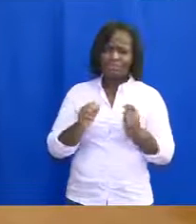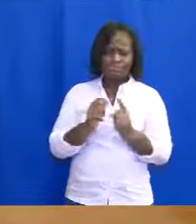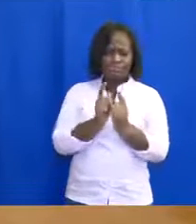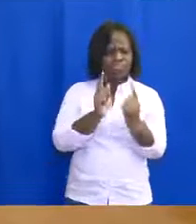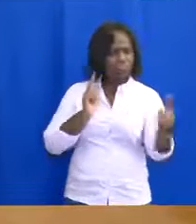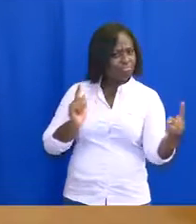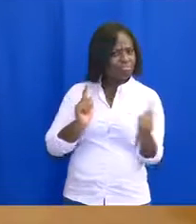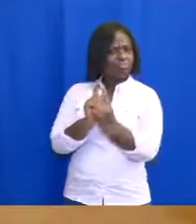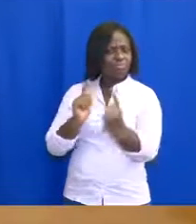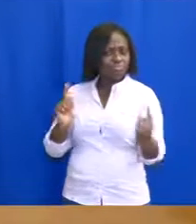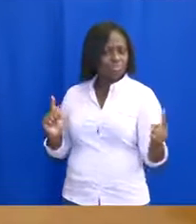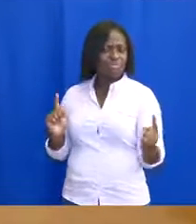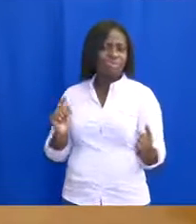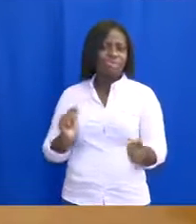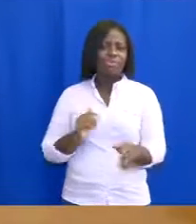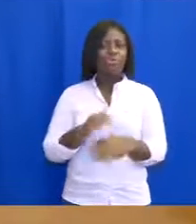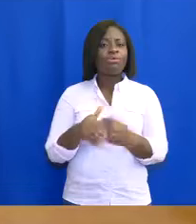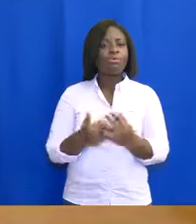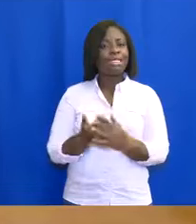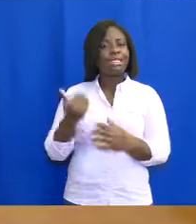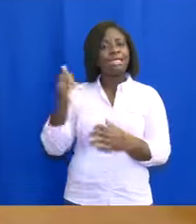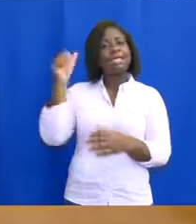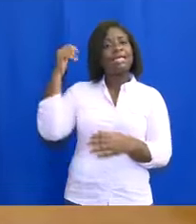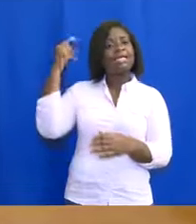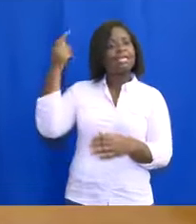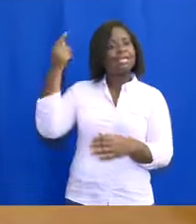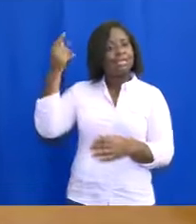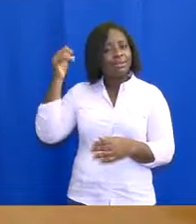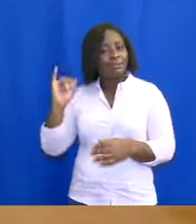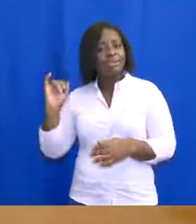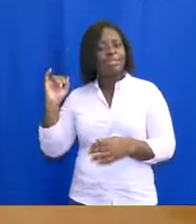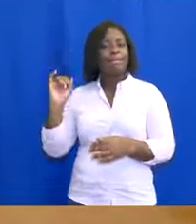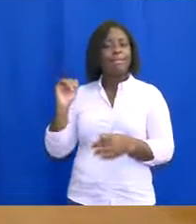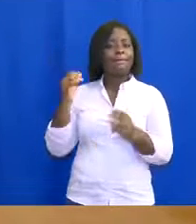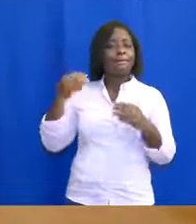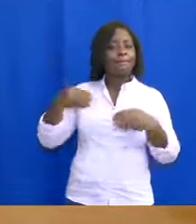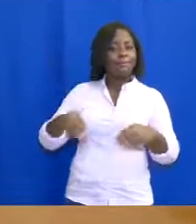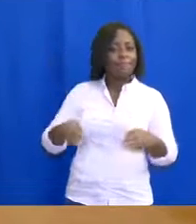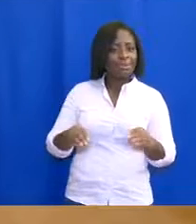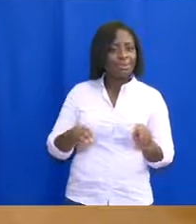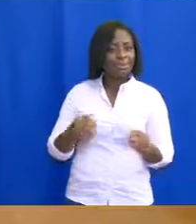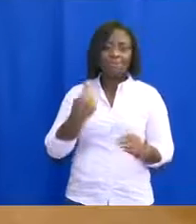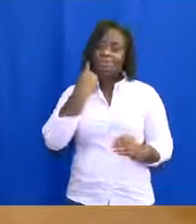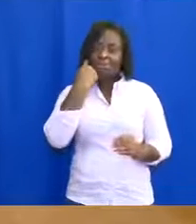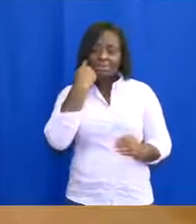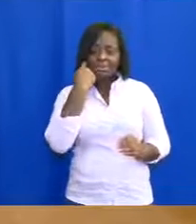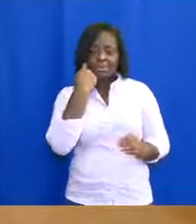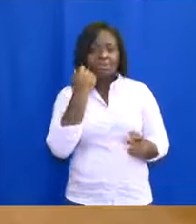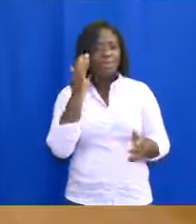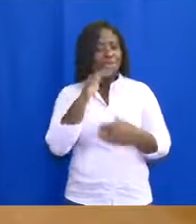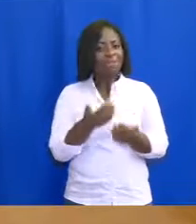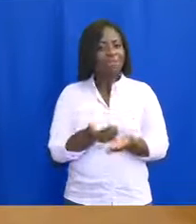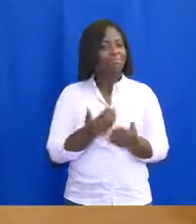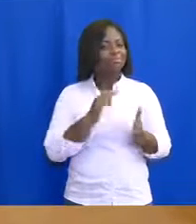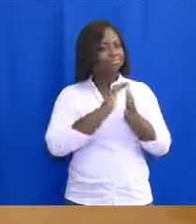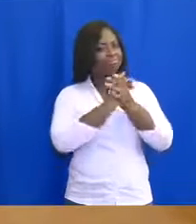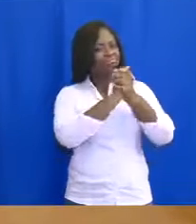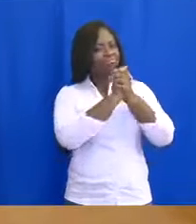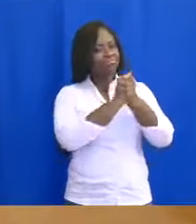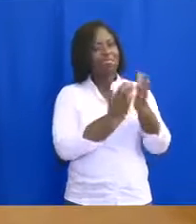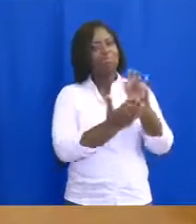behi mi panya fai waka wo bi efe abomode ni